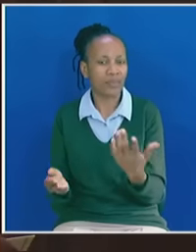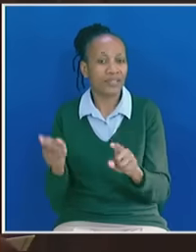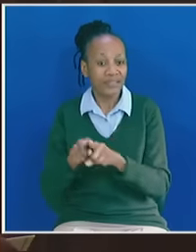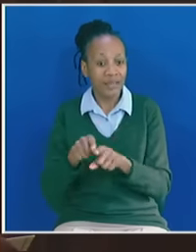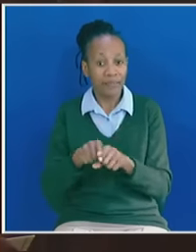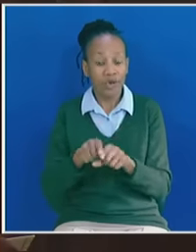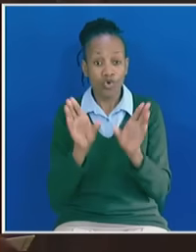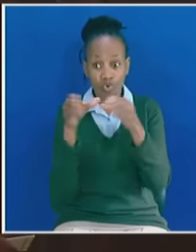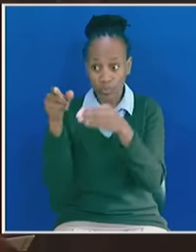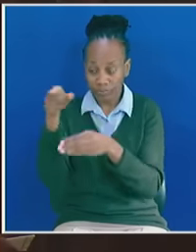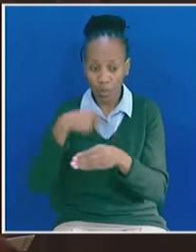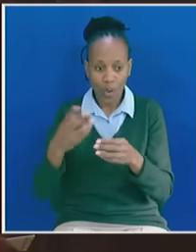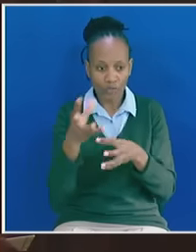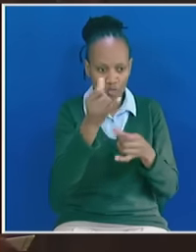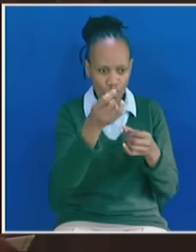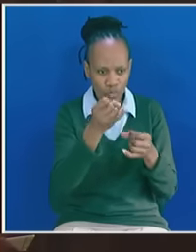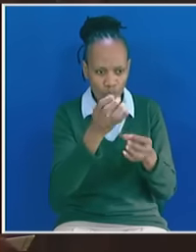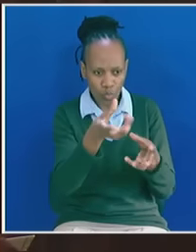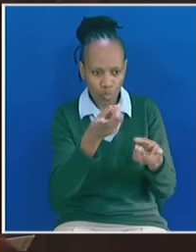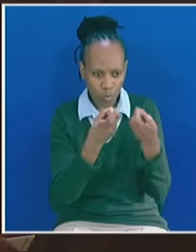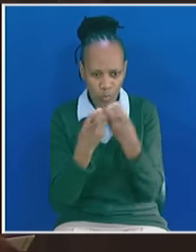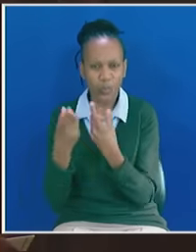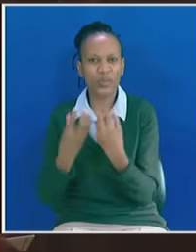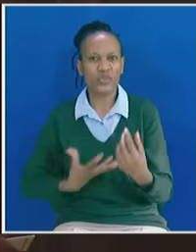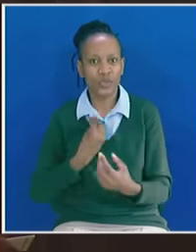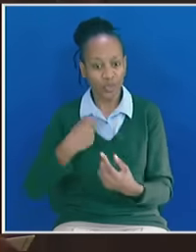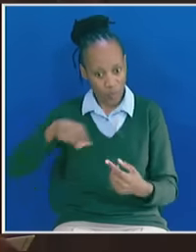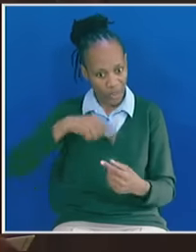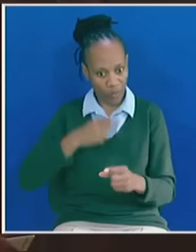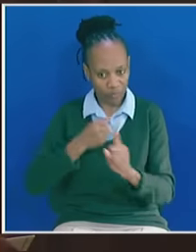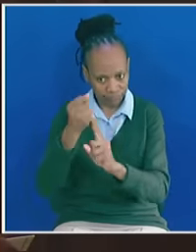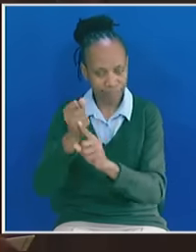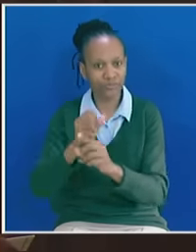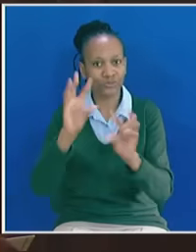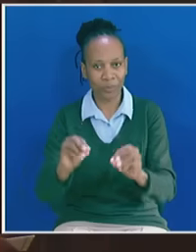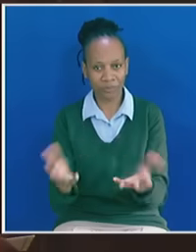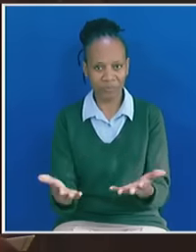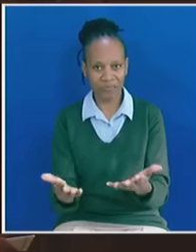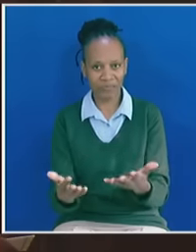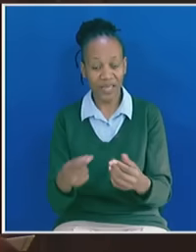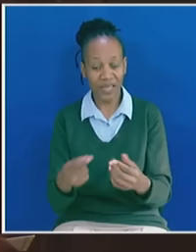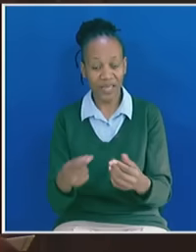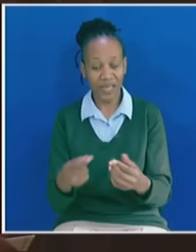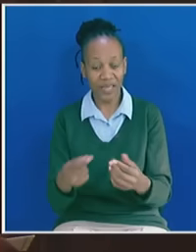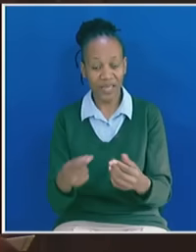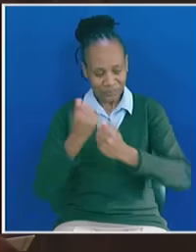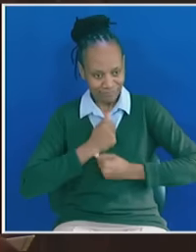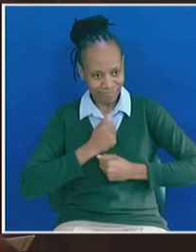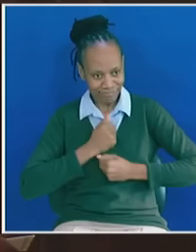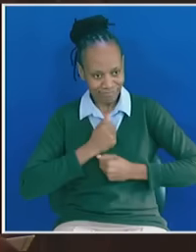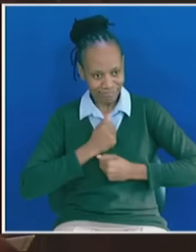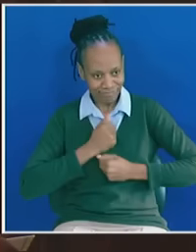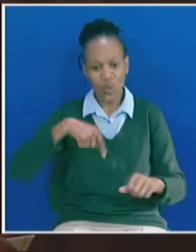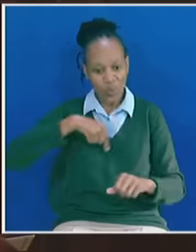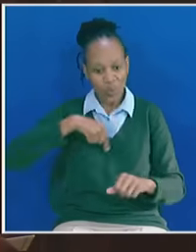on false and pseudo-ideology. Fighting radicalization is a societal responsibility. We need